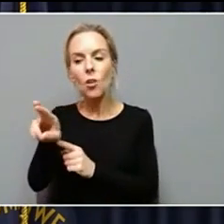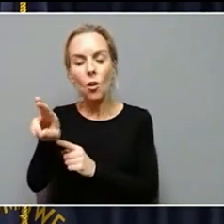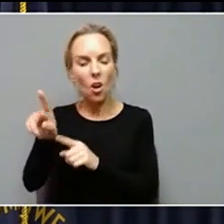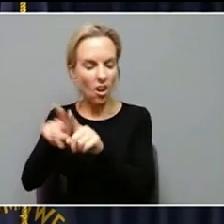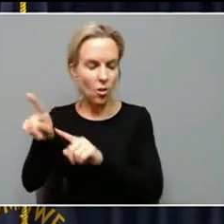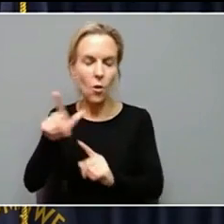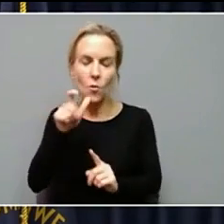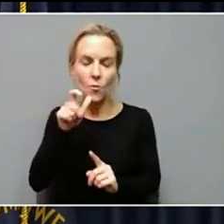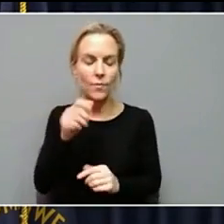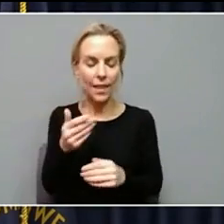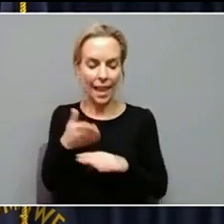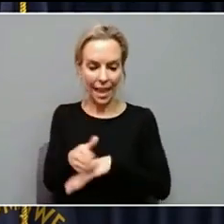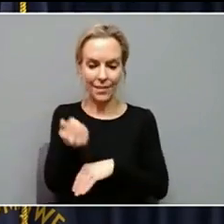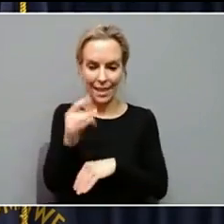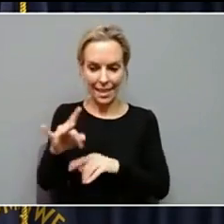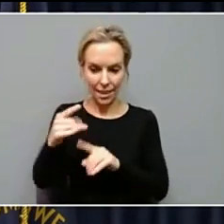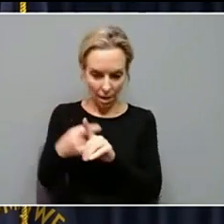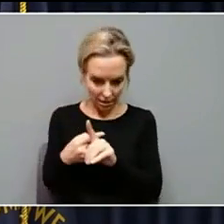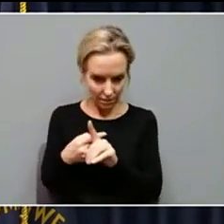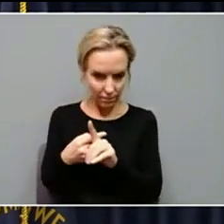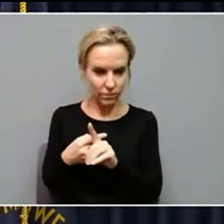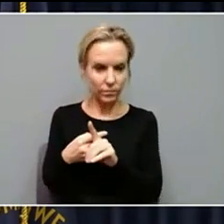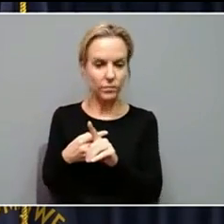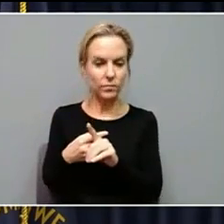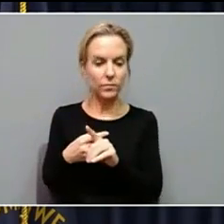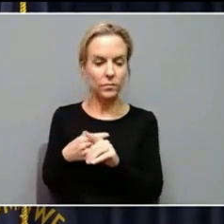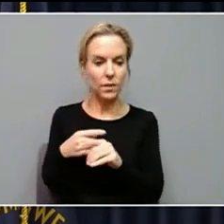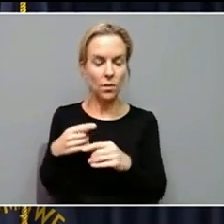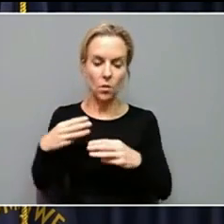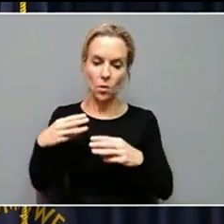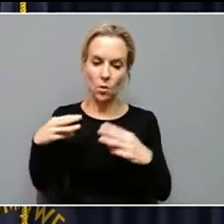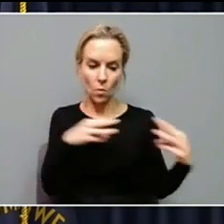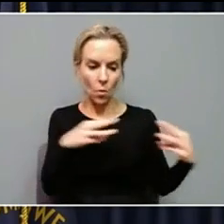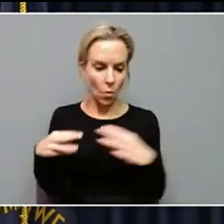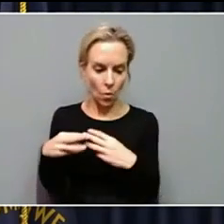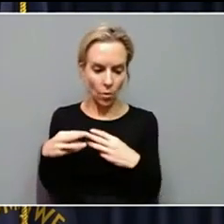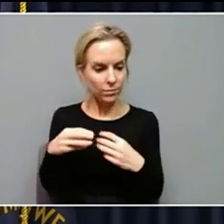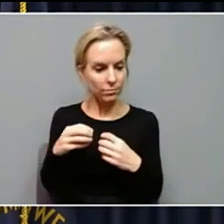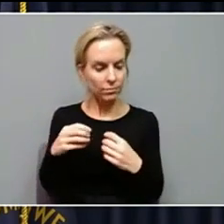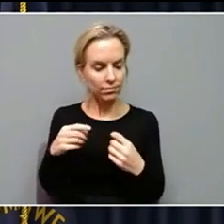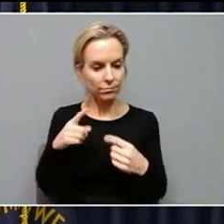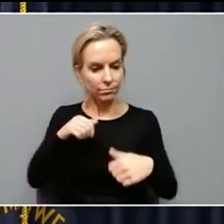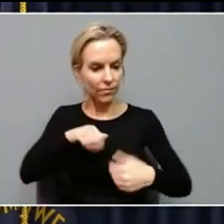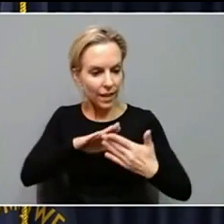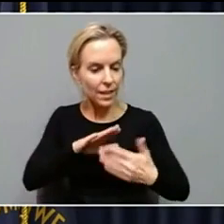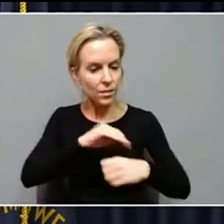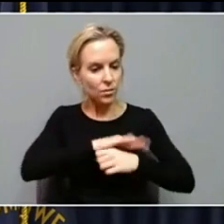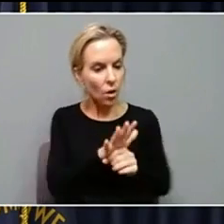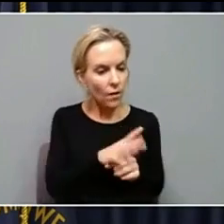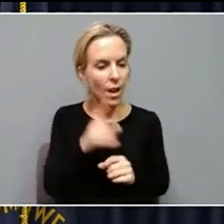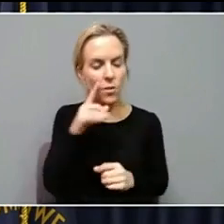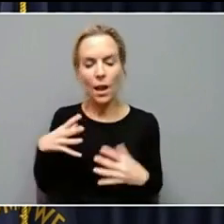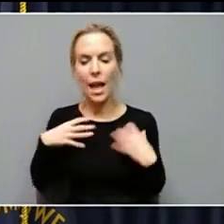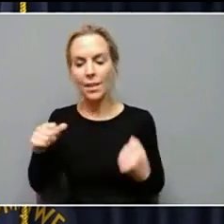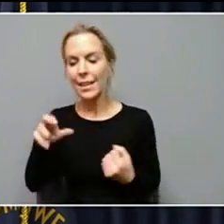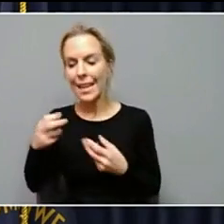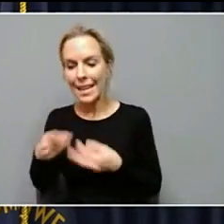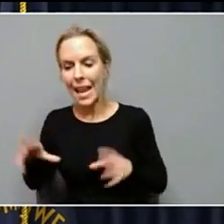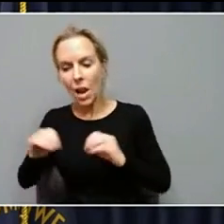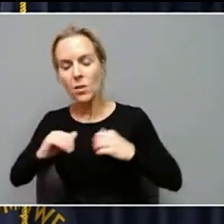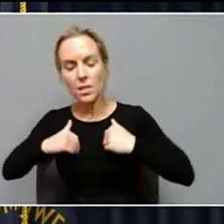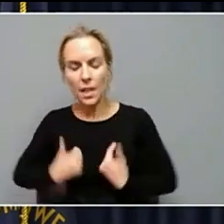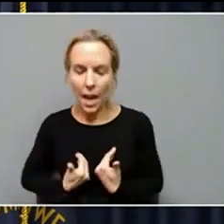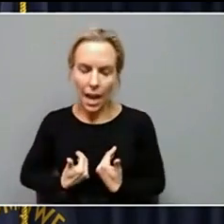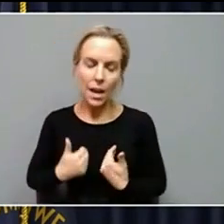after 18 months of our war against COVID, our healthcare heroes we know are tired, they're frustrated, they're fatigued, but they're working harder